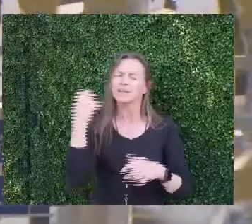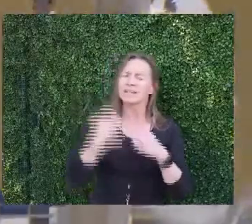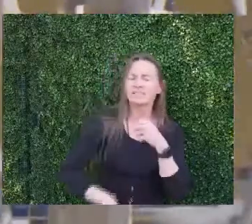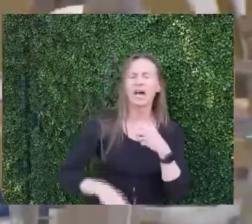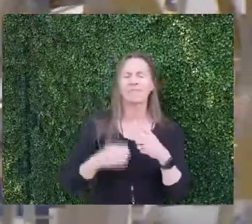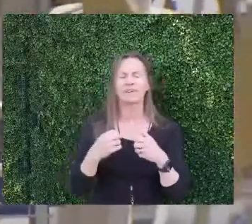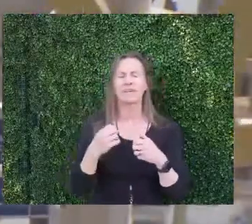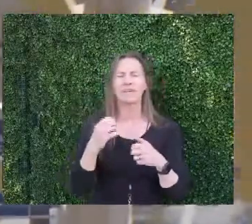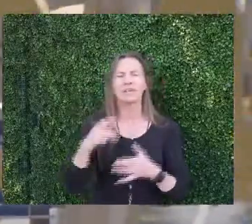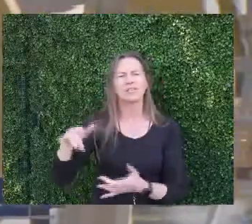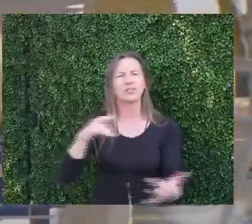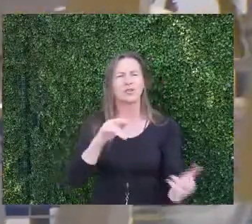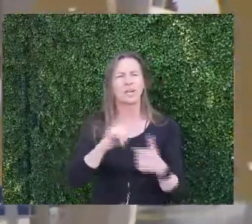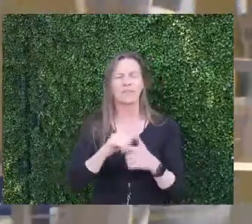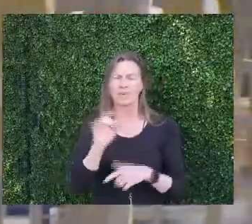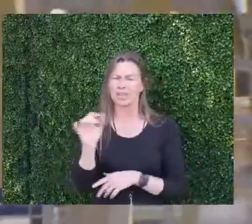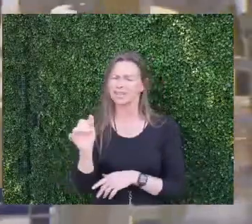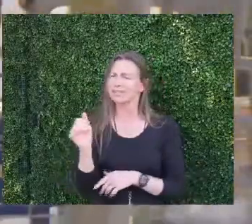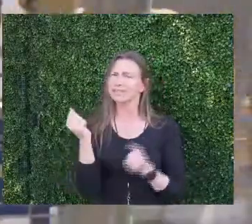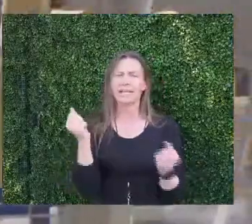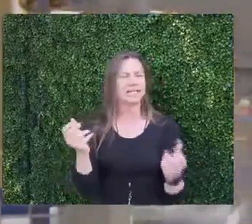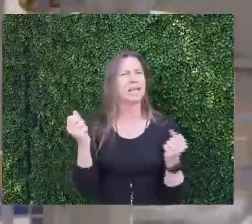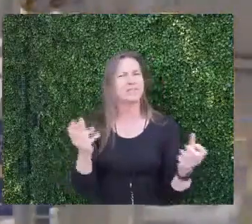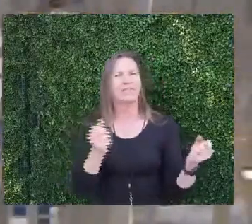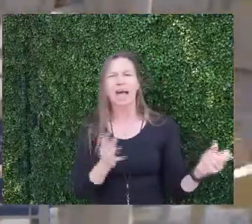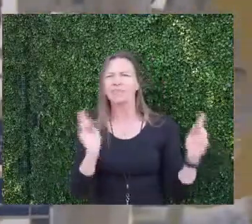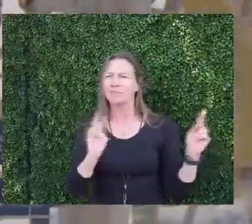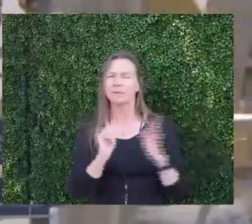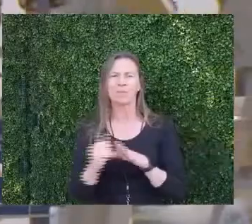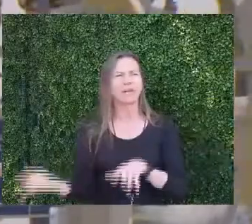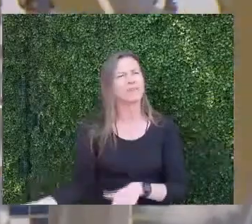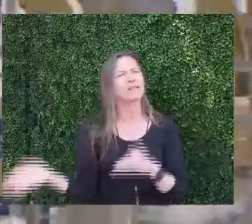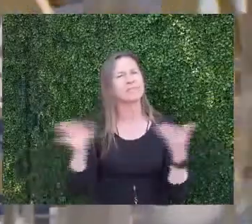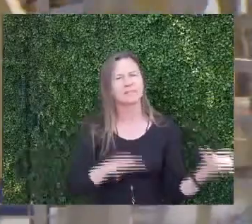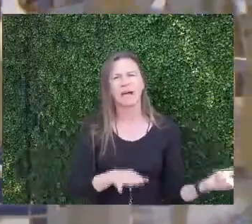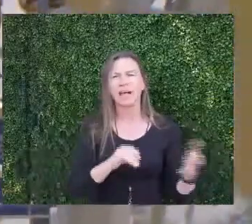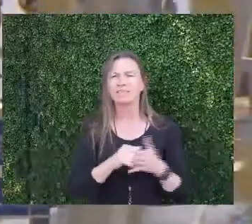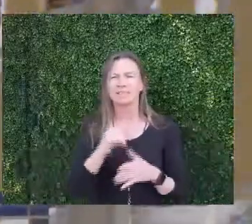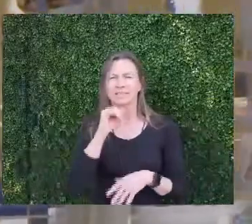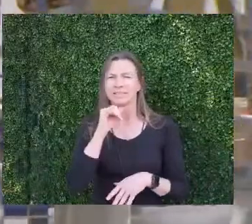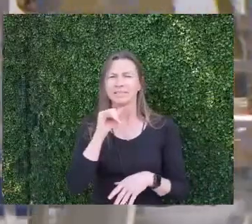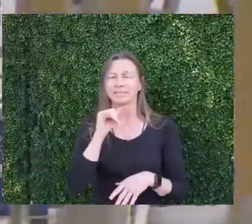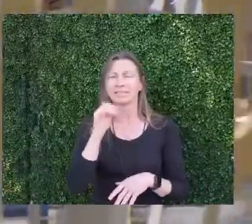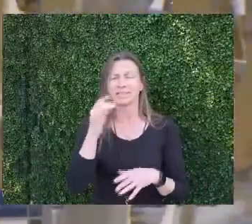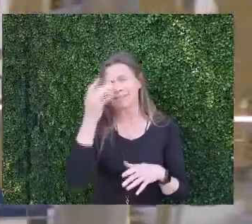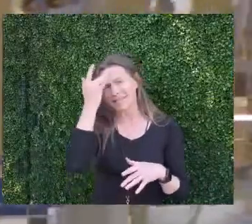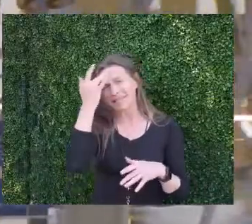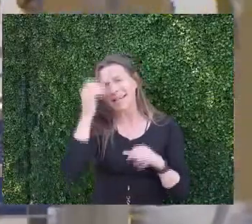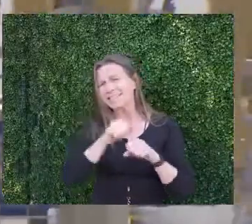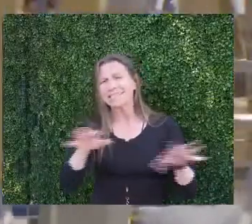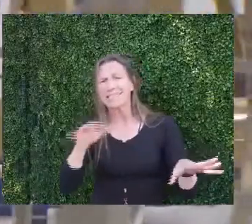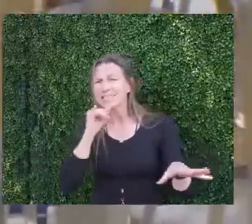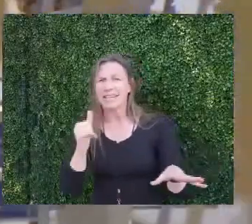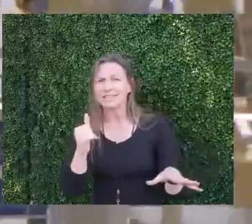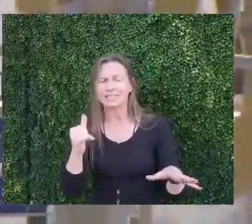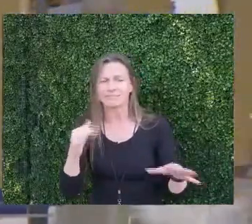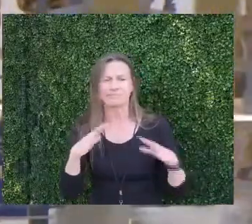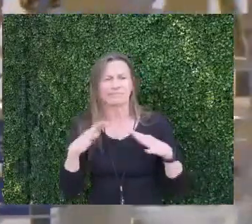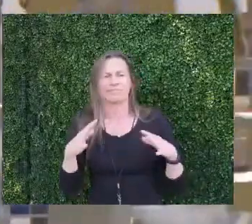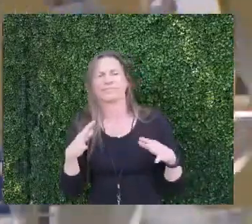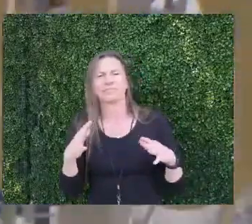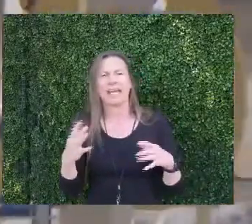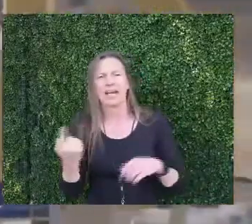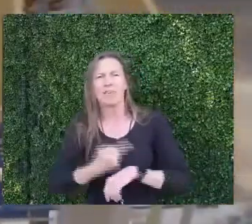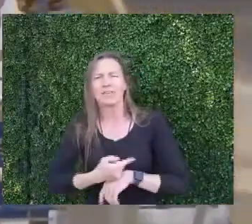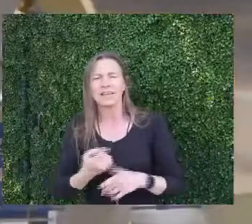people that have lost their lives, and we're mindful this disease not taking today off. It's not going to take the summer months off. This disease remains as deadly